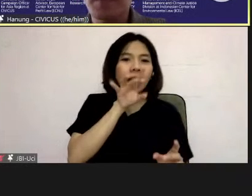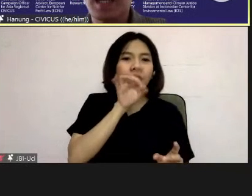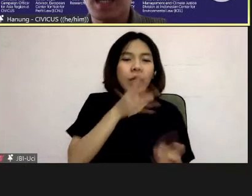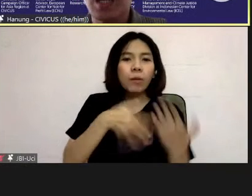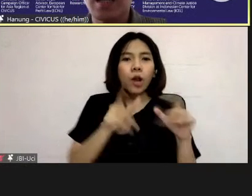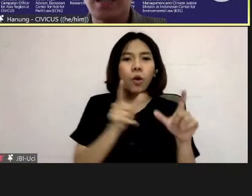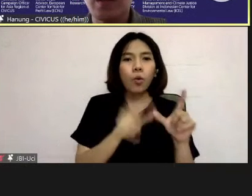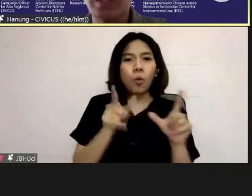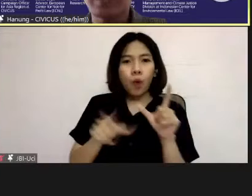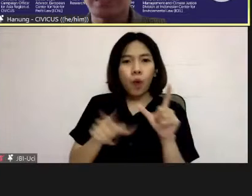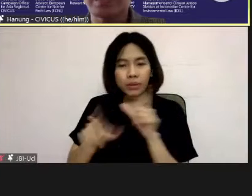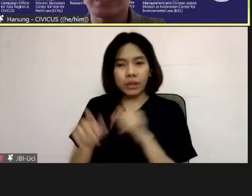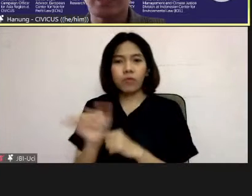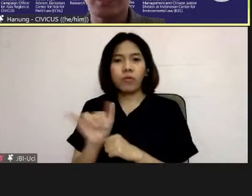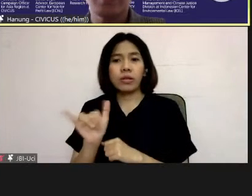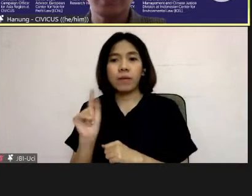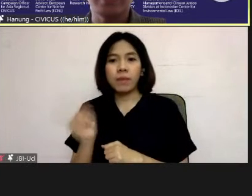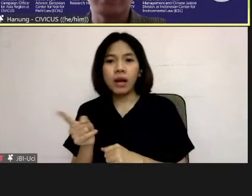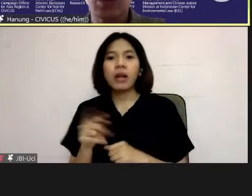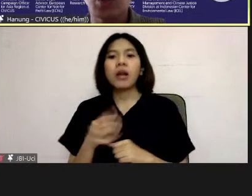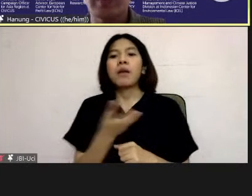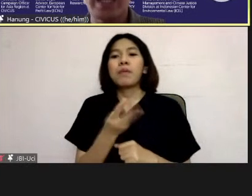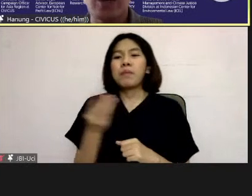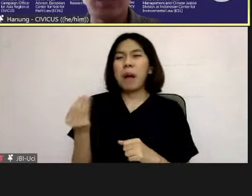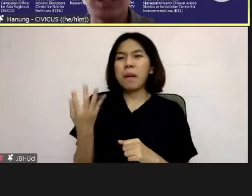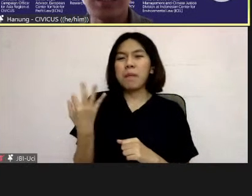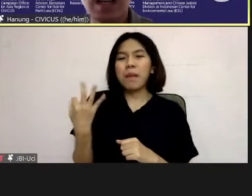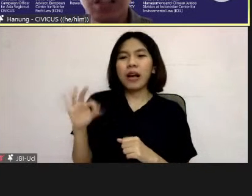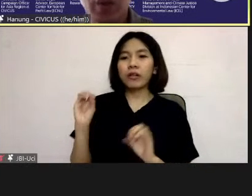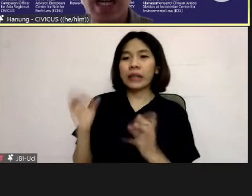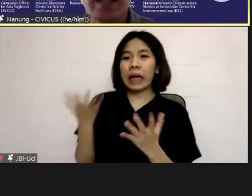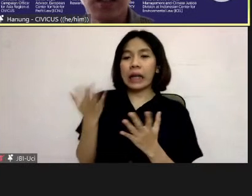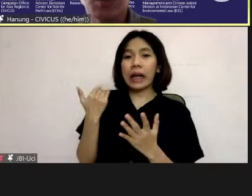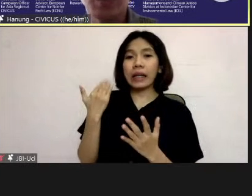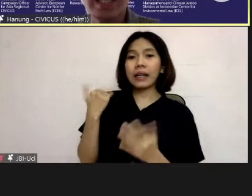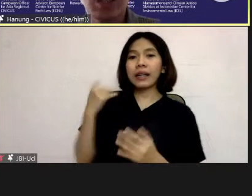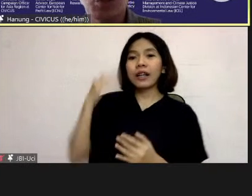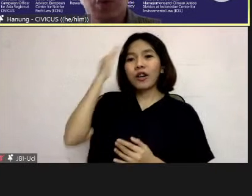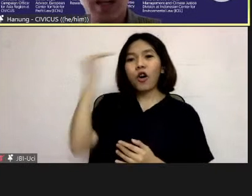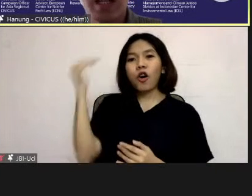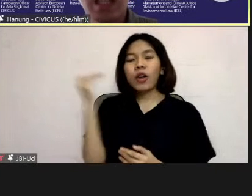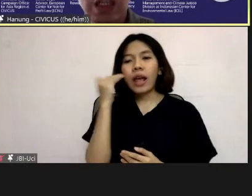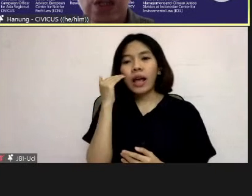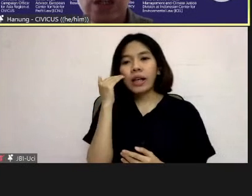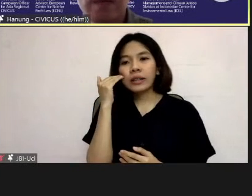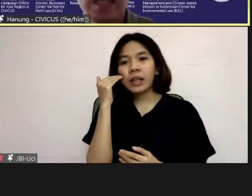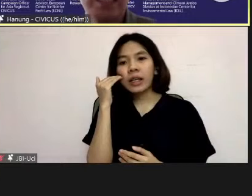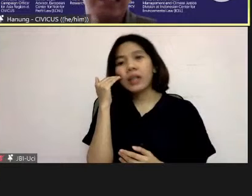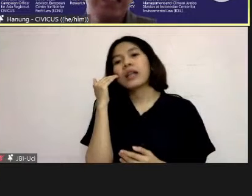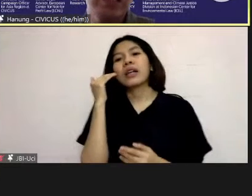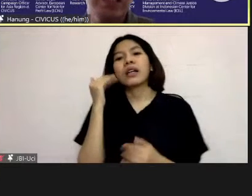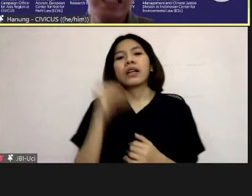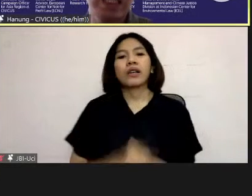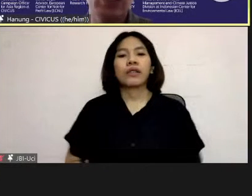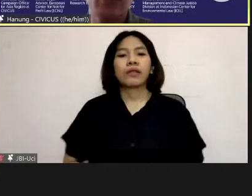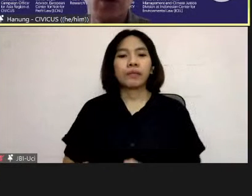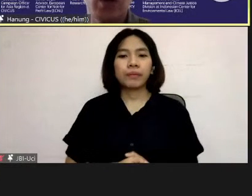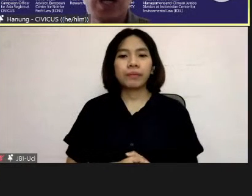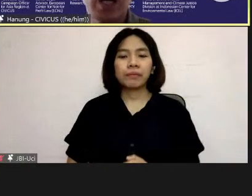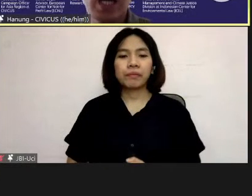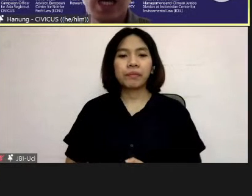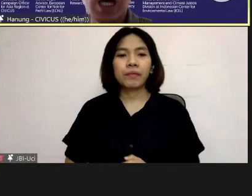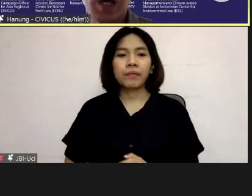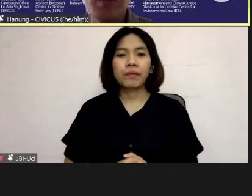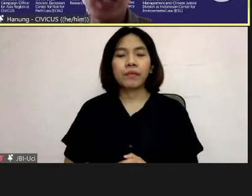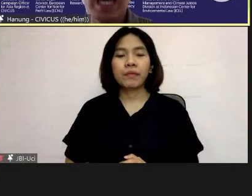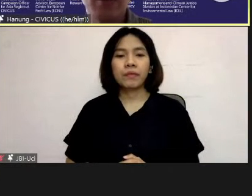the recently in South Korea on the discussion related to net neutrality law that's seeking